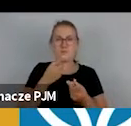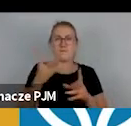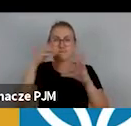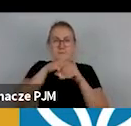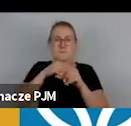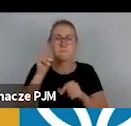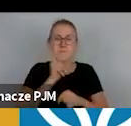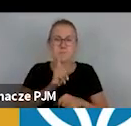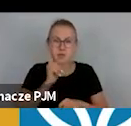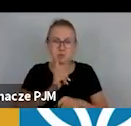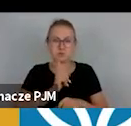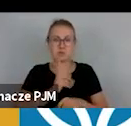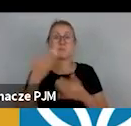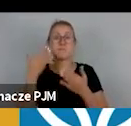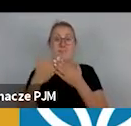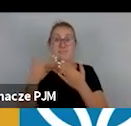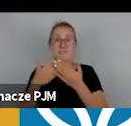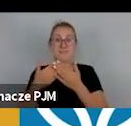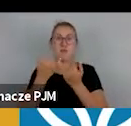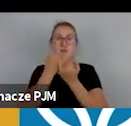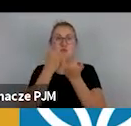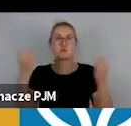the focus to parenting,